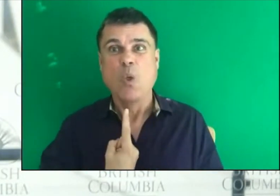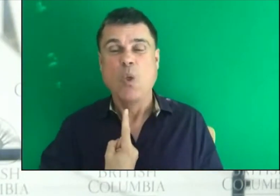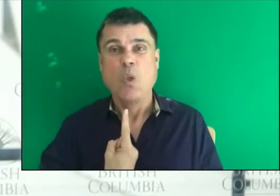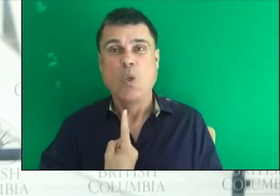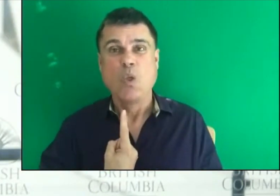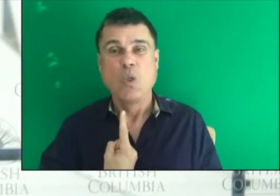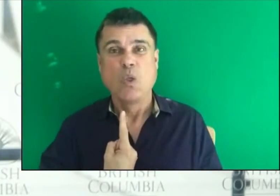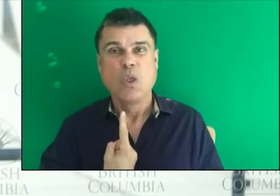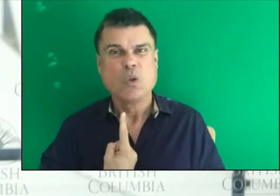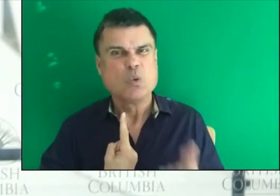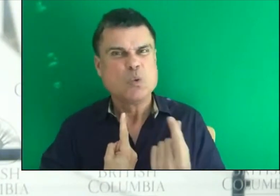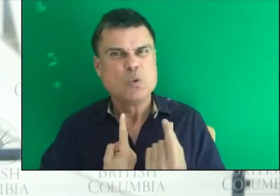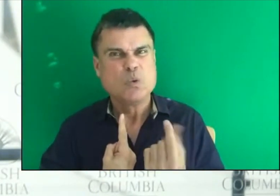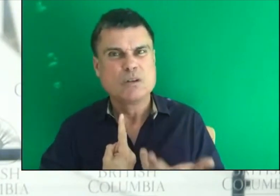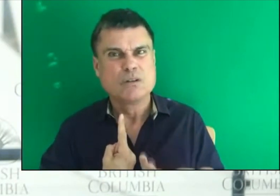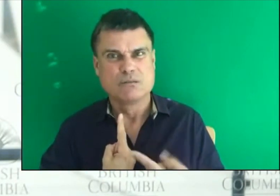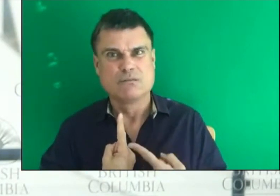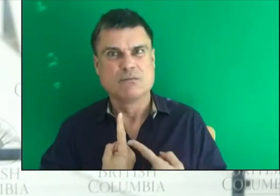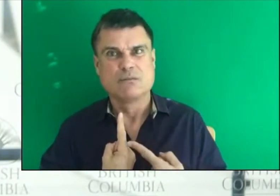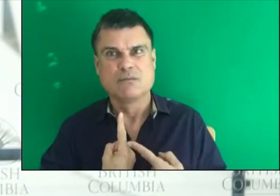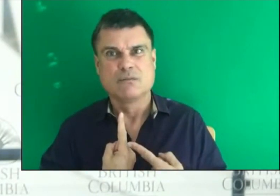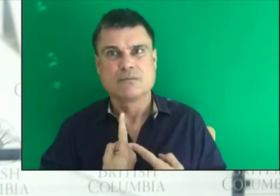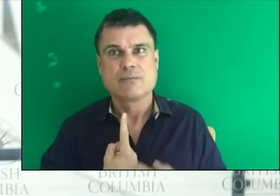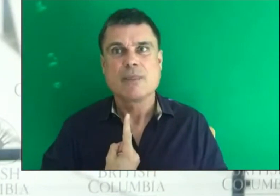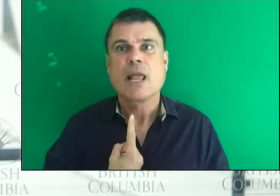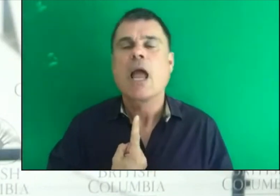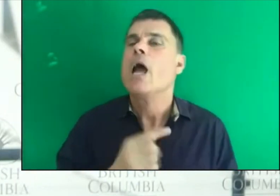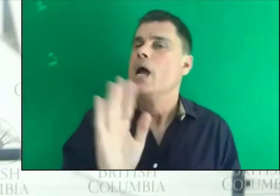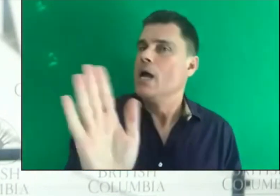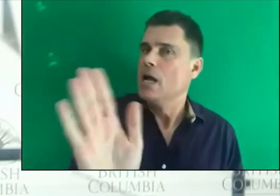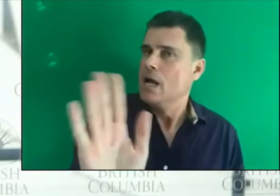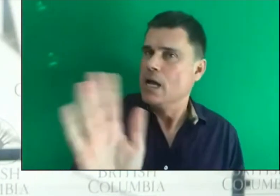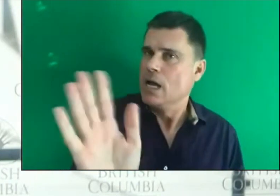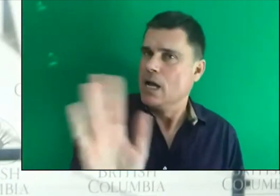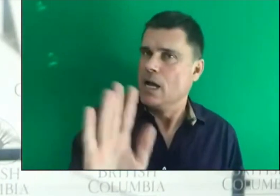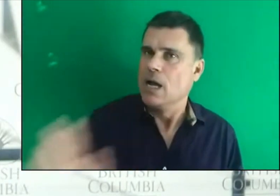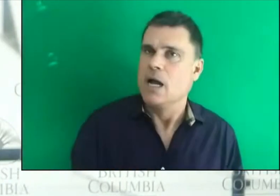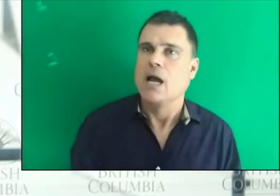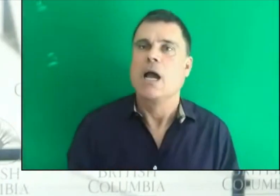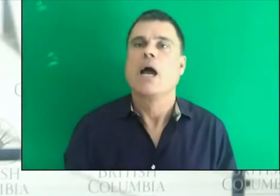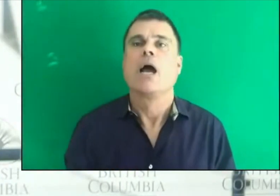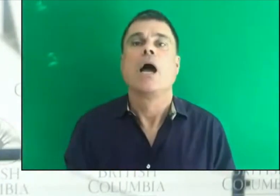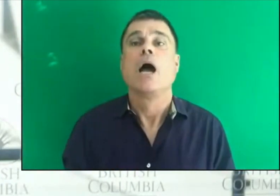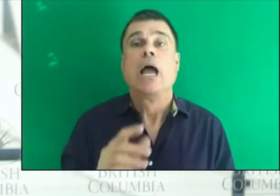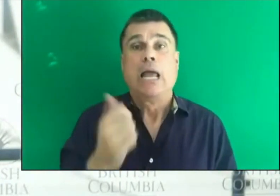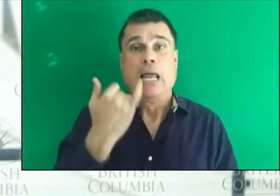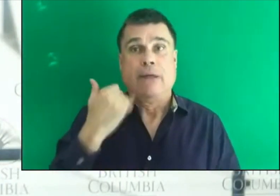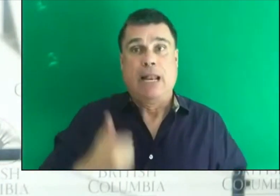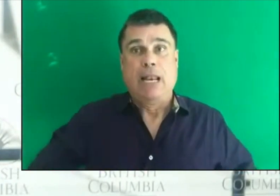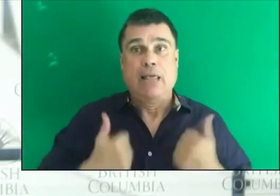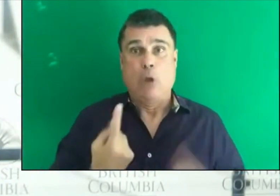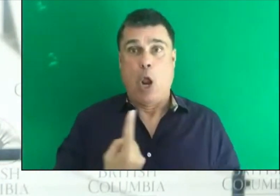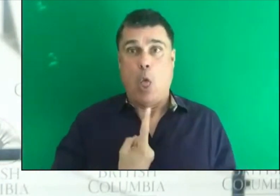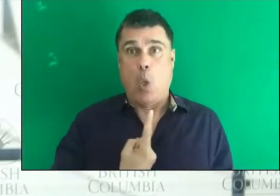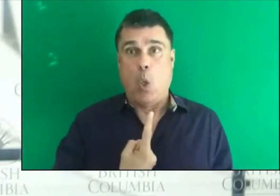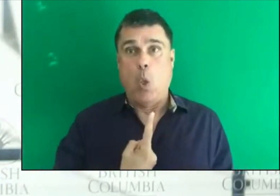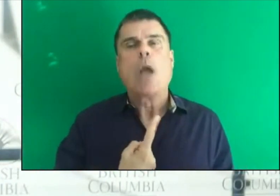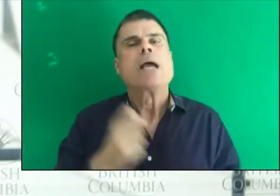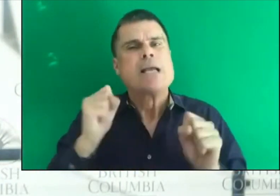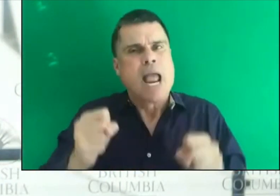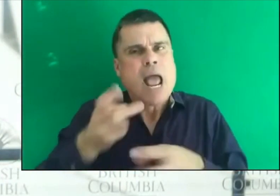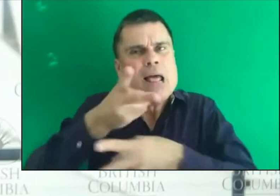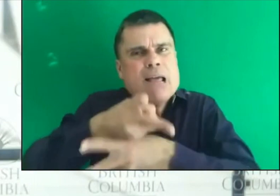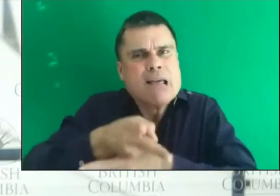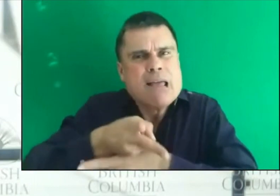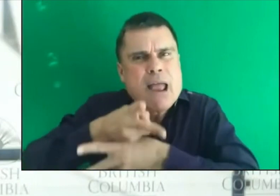0? No, I hear you. It's very challenging for those who live alone. And yes, those